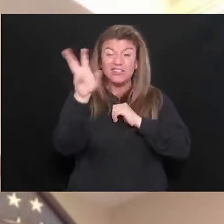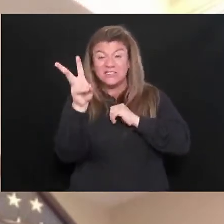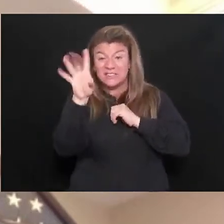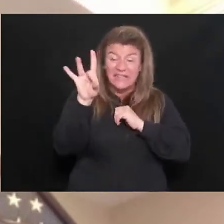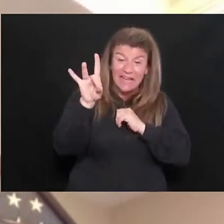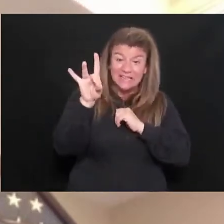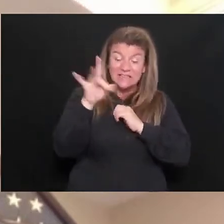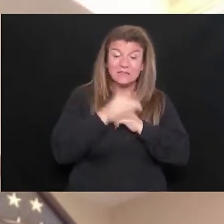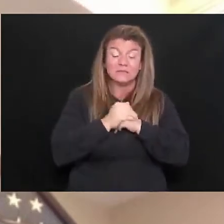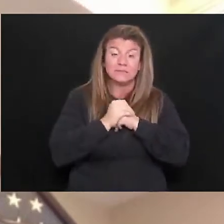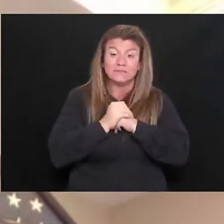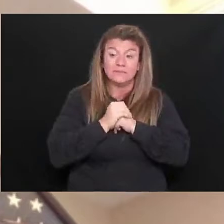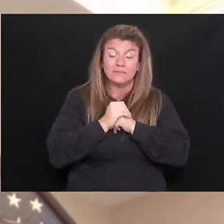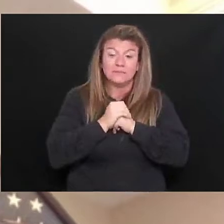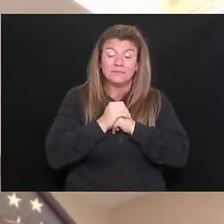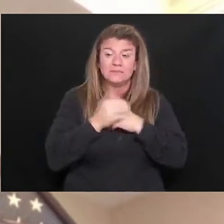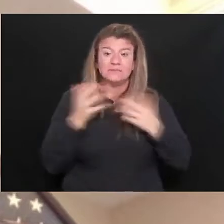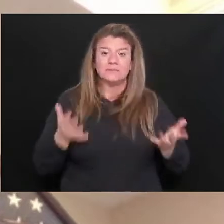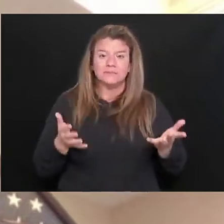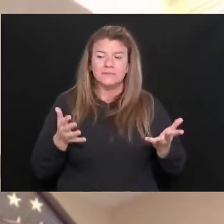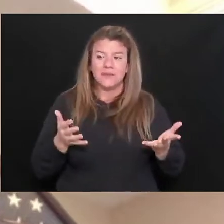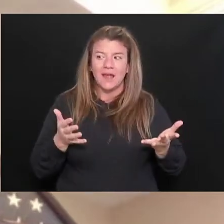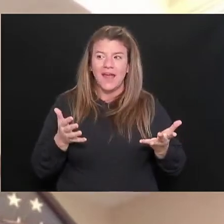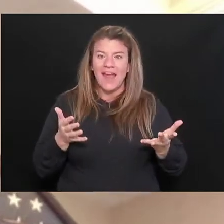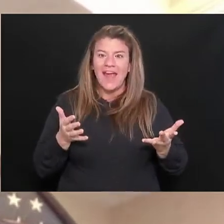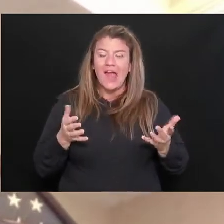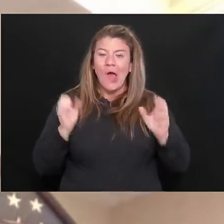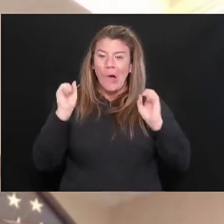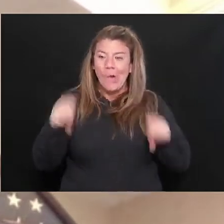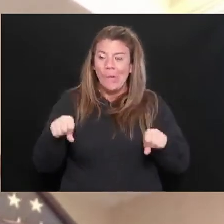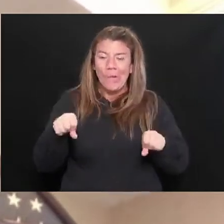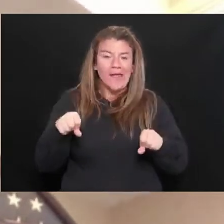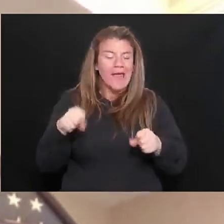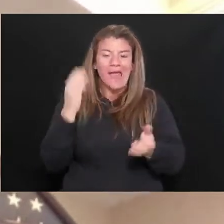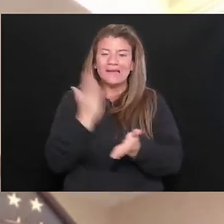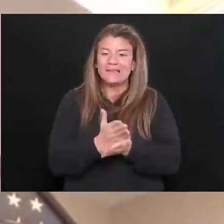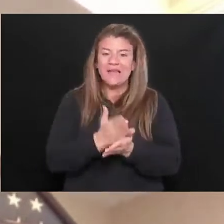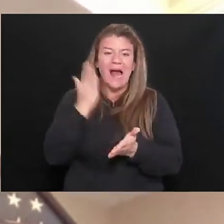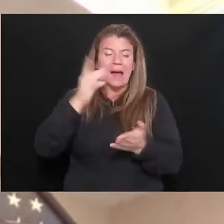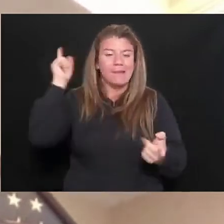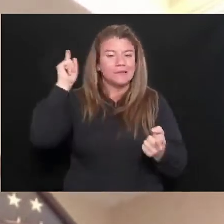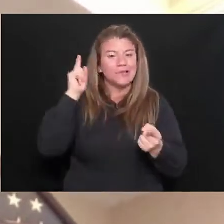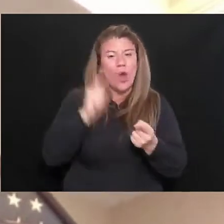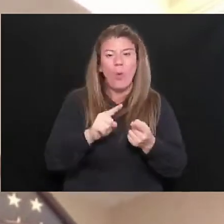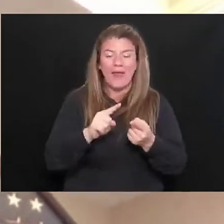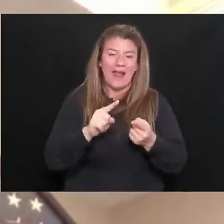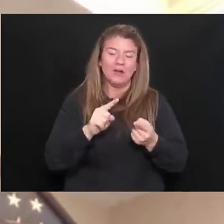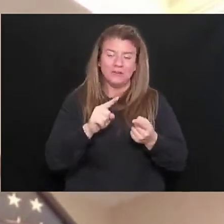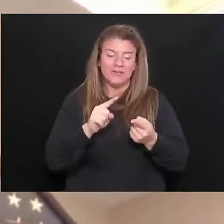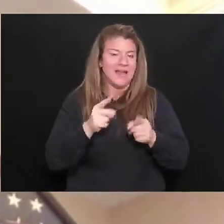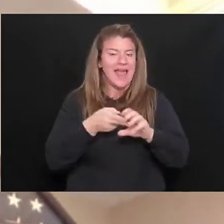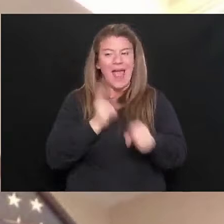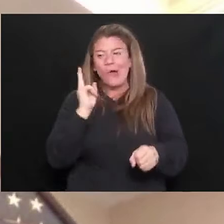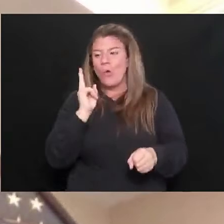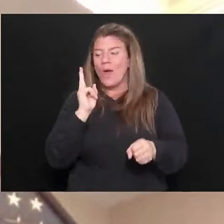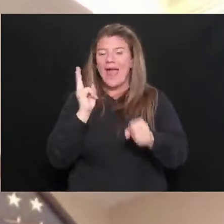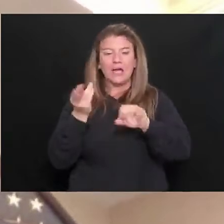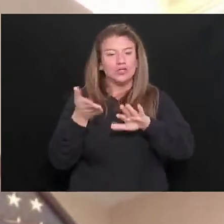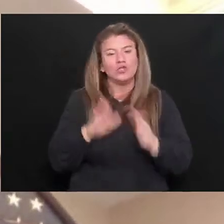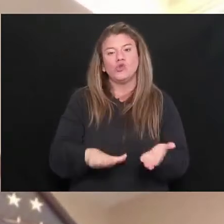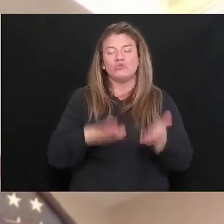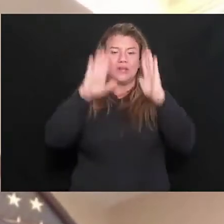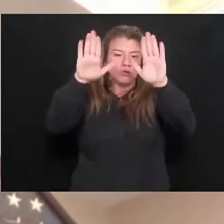3,568. And we can stop that and slow that down and quit losing great